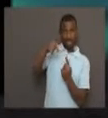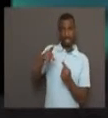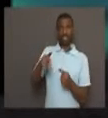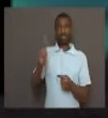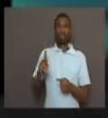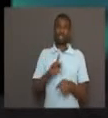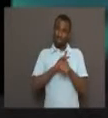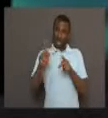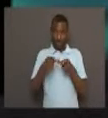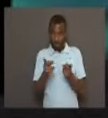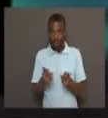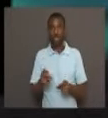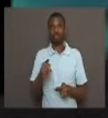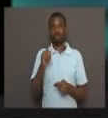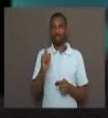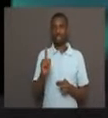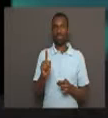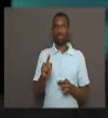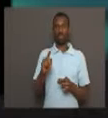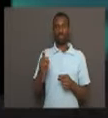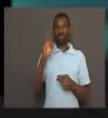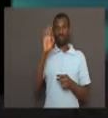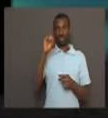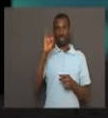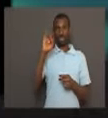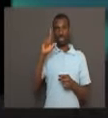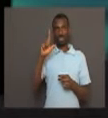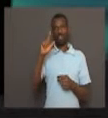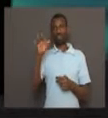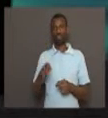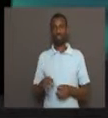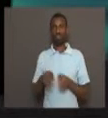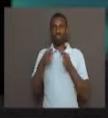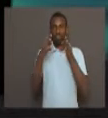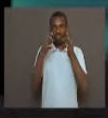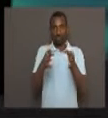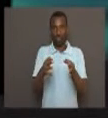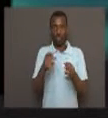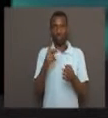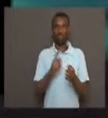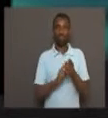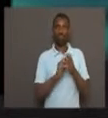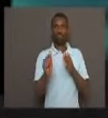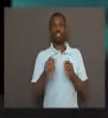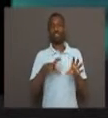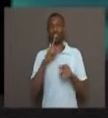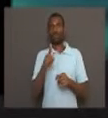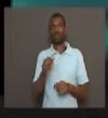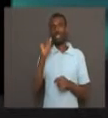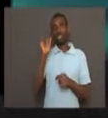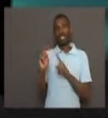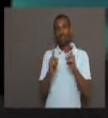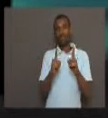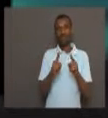vacuum would pass through the foil and deviate slightly from a